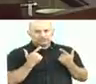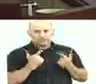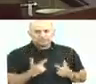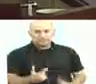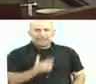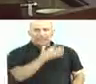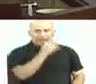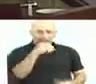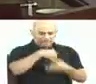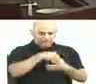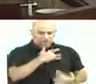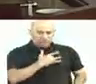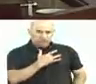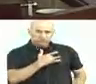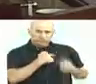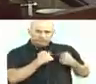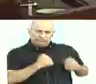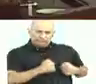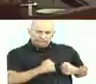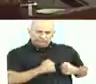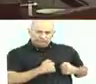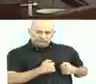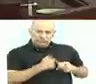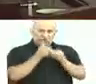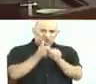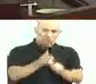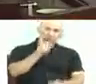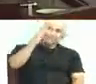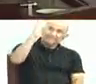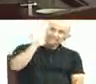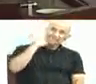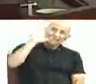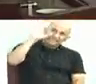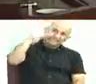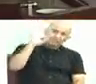our hearts and to follow in his word.